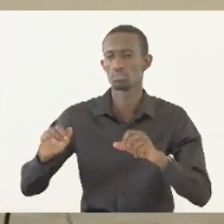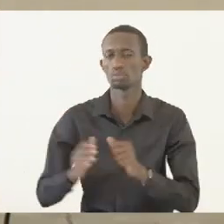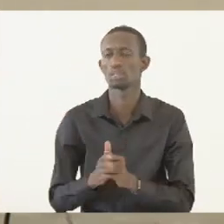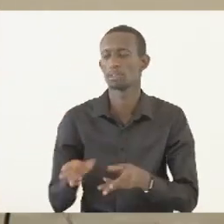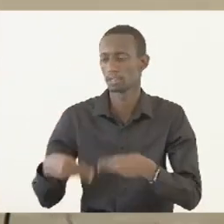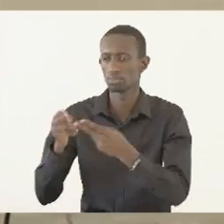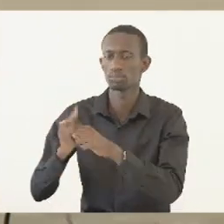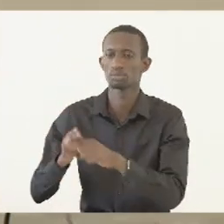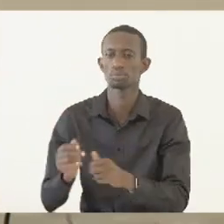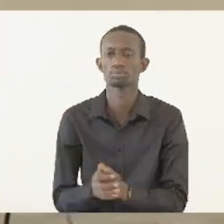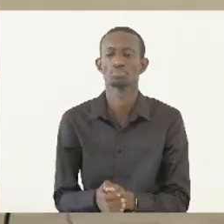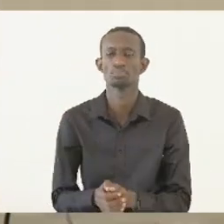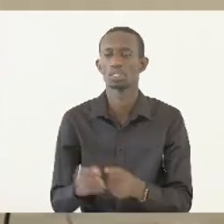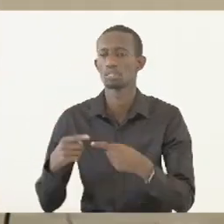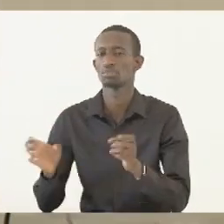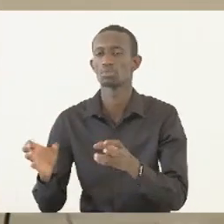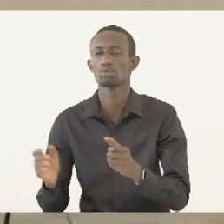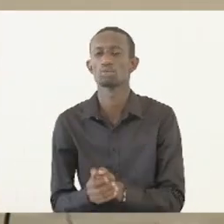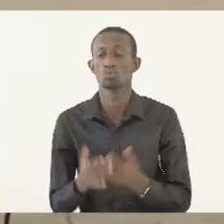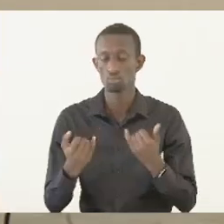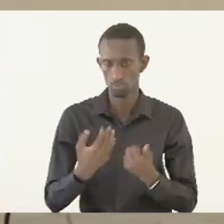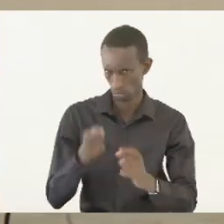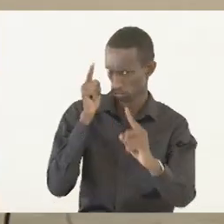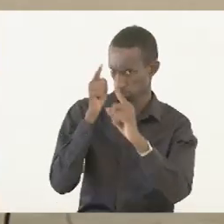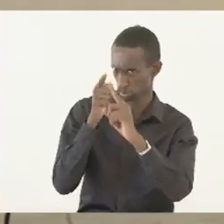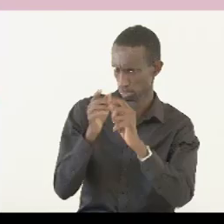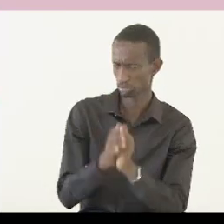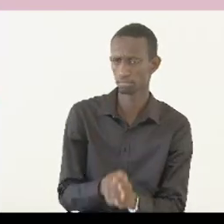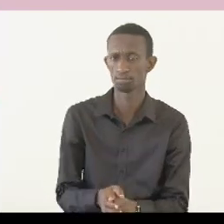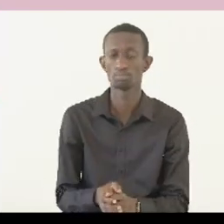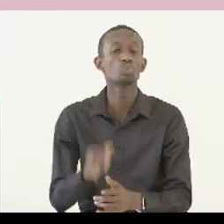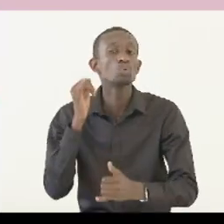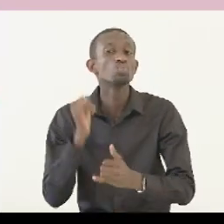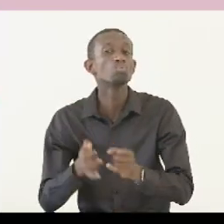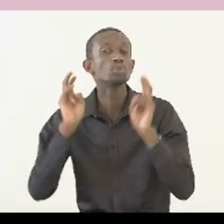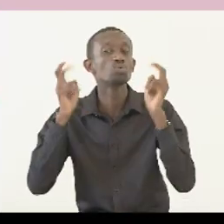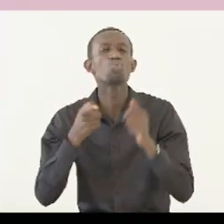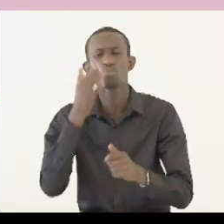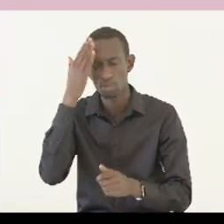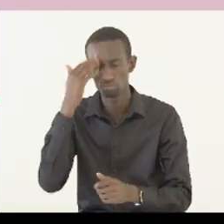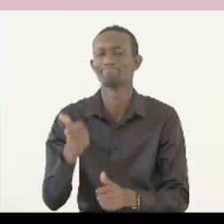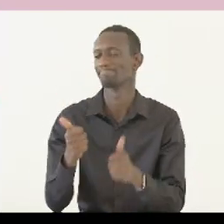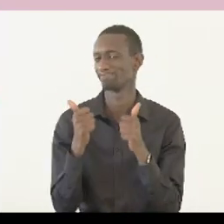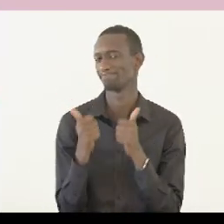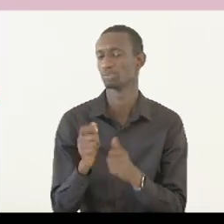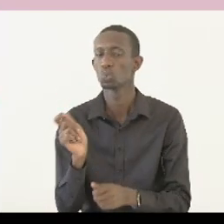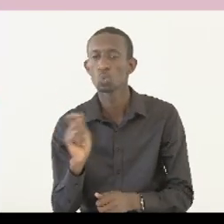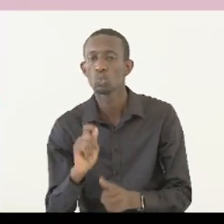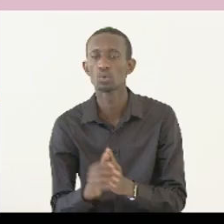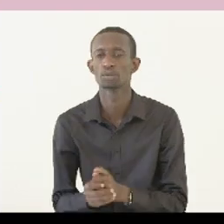Here we have the objectives. At the end of this lesson, you should be able to write the molecular formula of